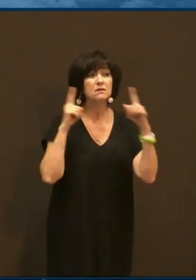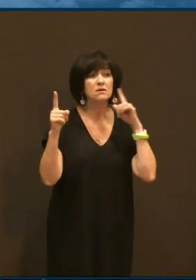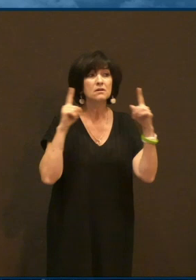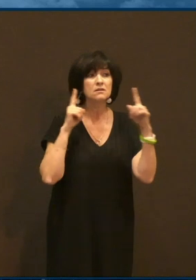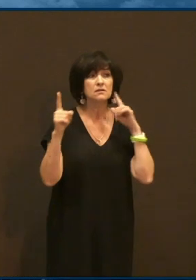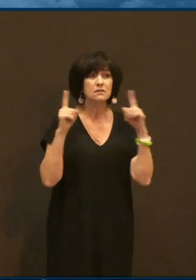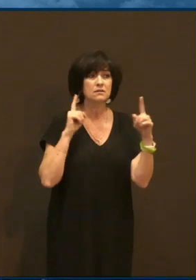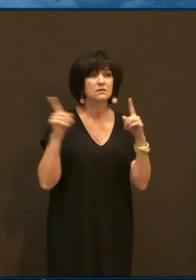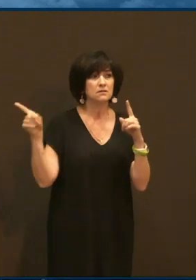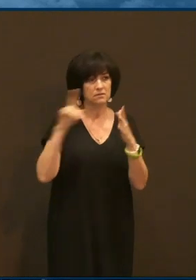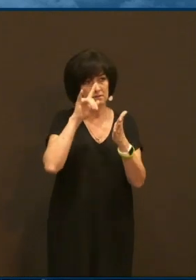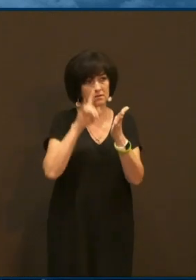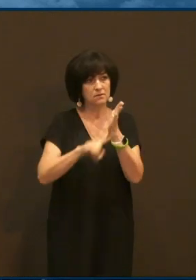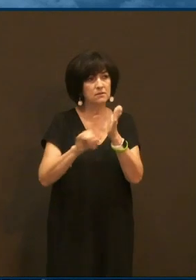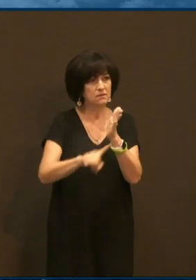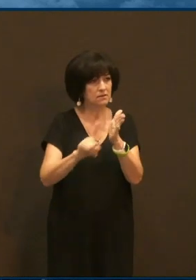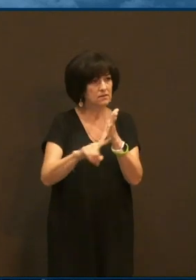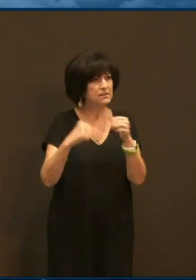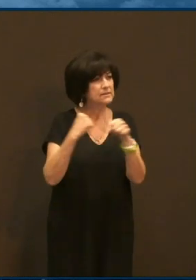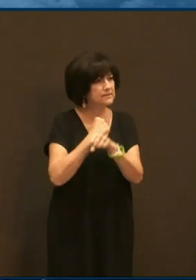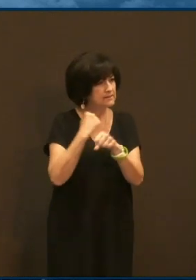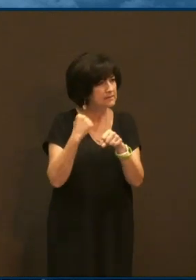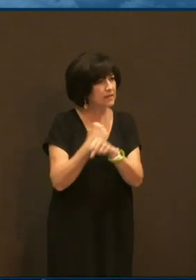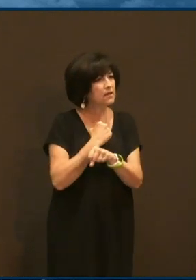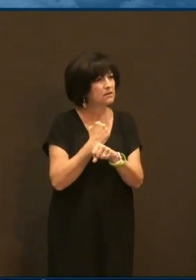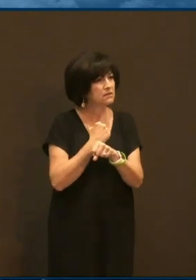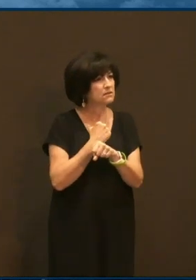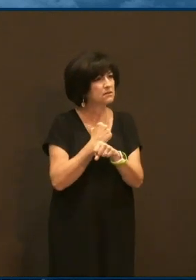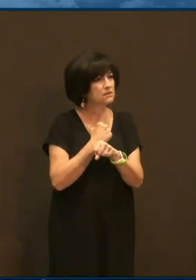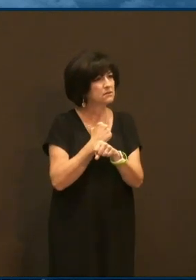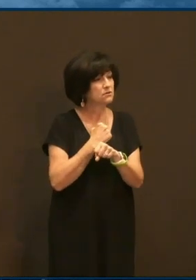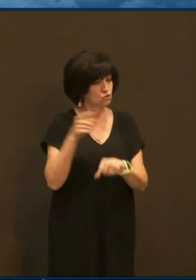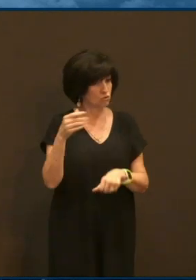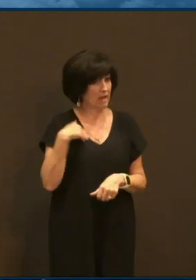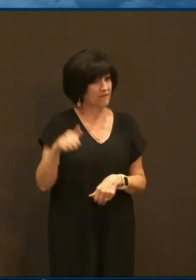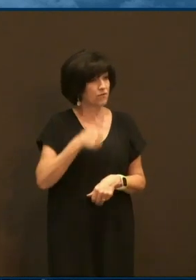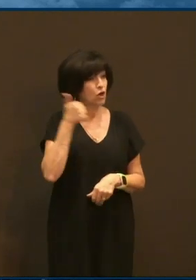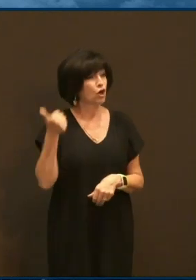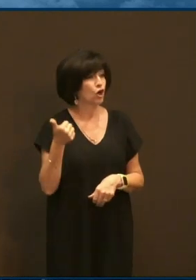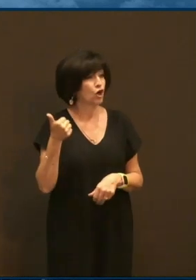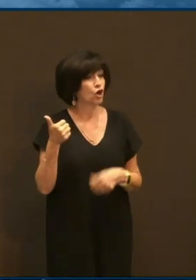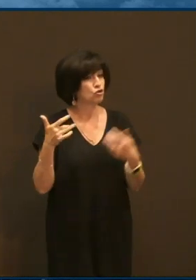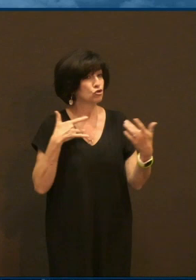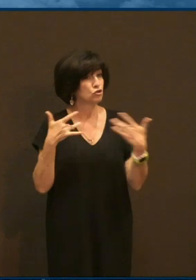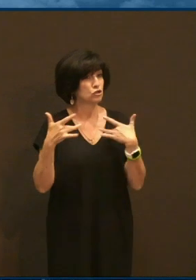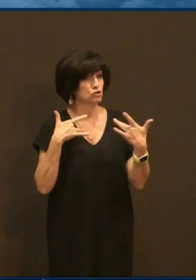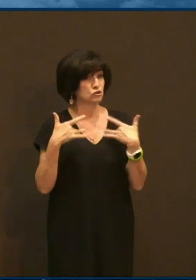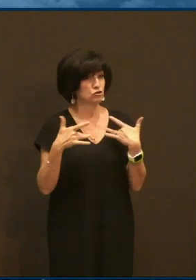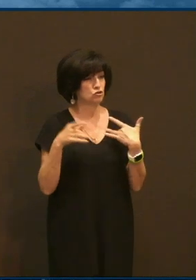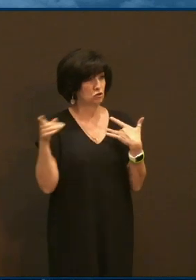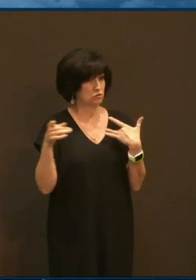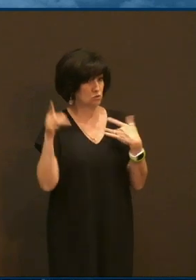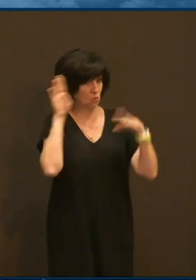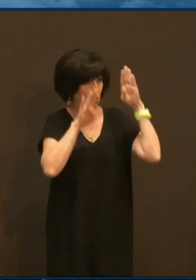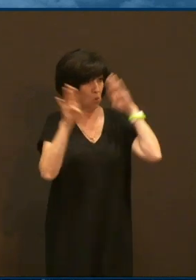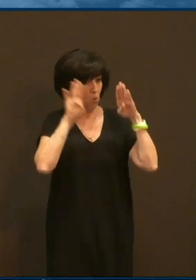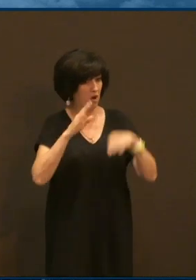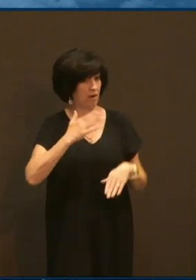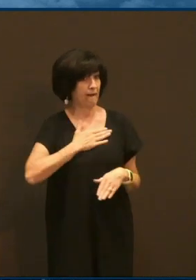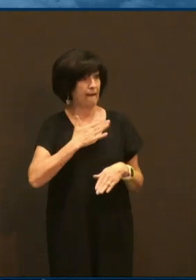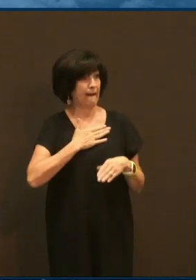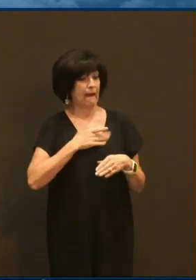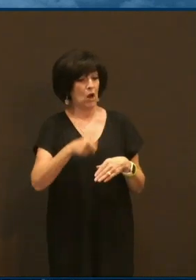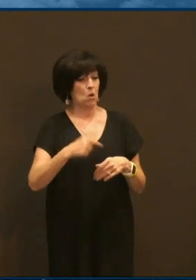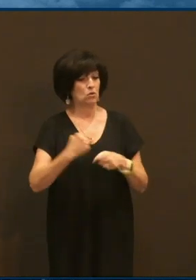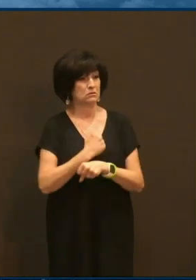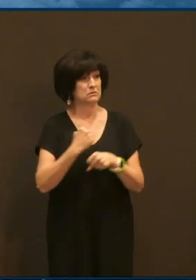data auditing you guys have been doing lately, I'm wondering any other concerns about the accuracy that the data the state is relying upon.